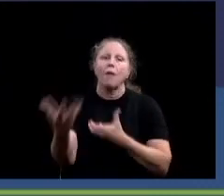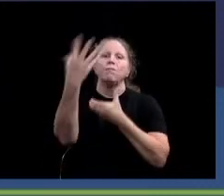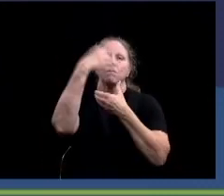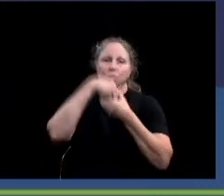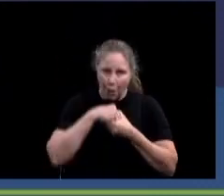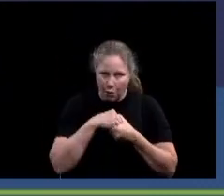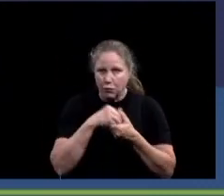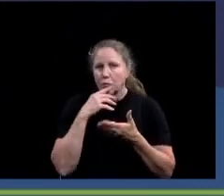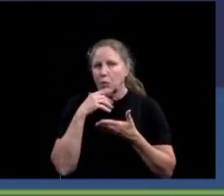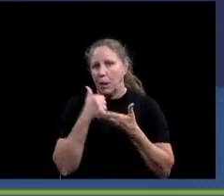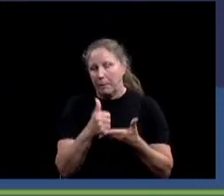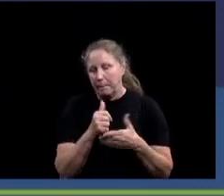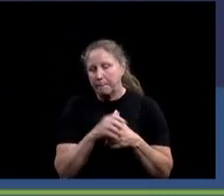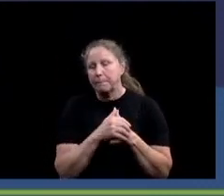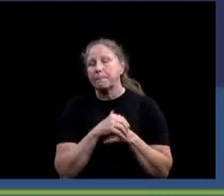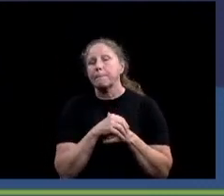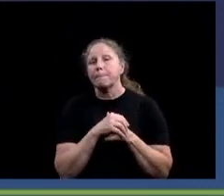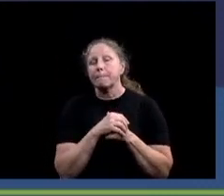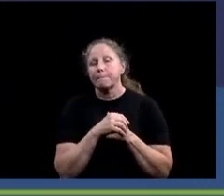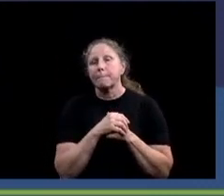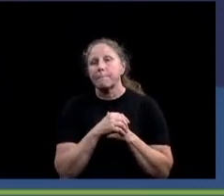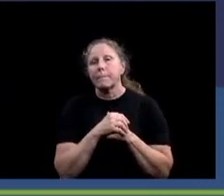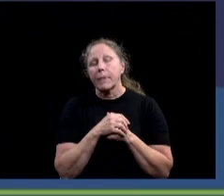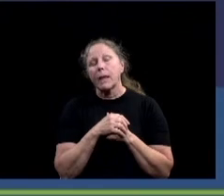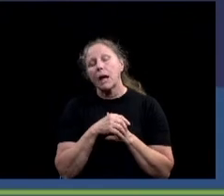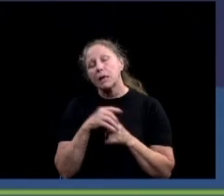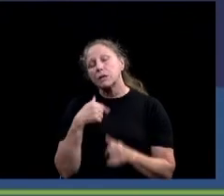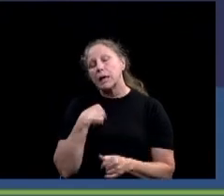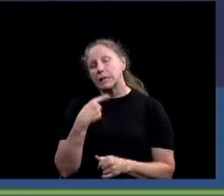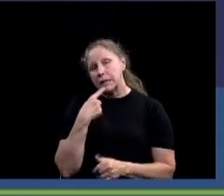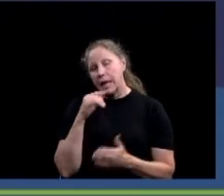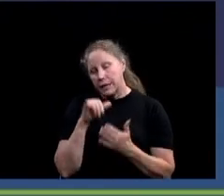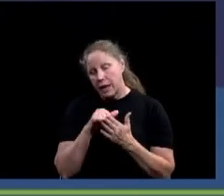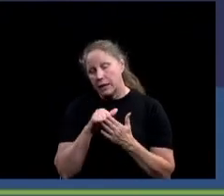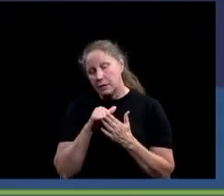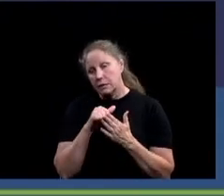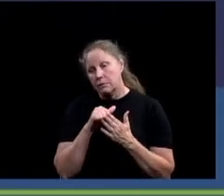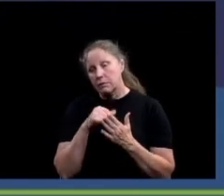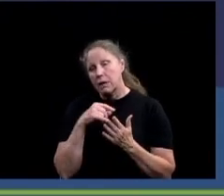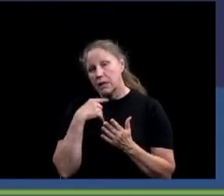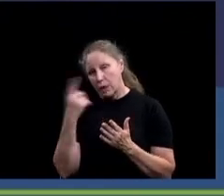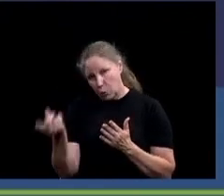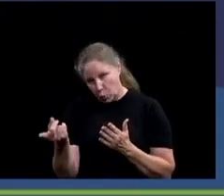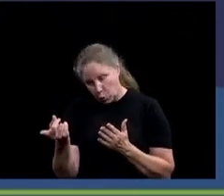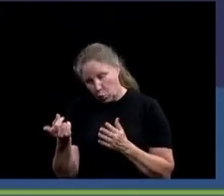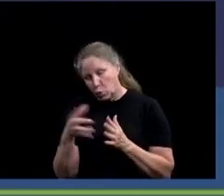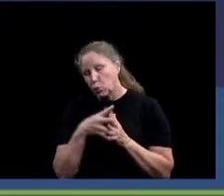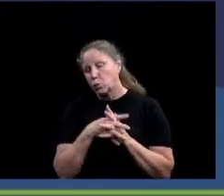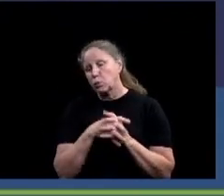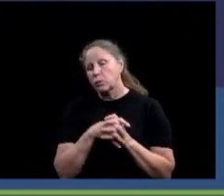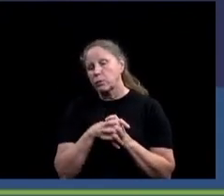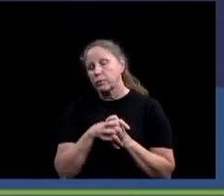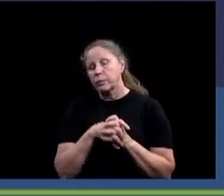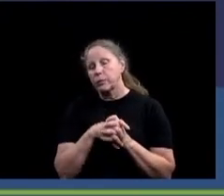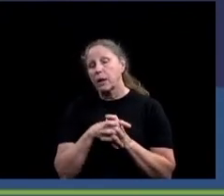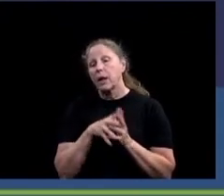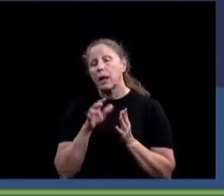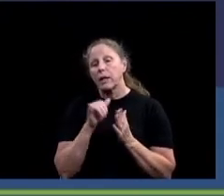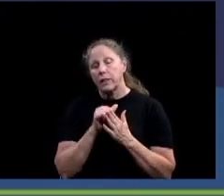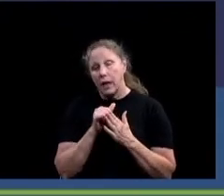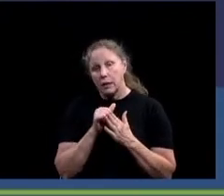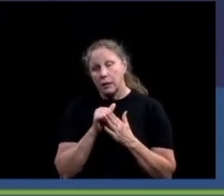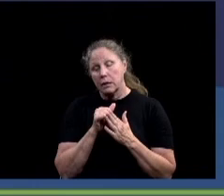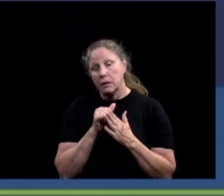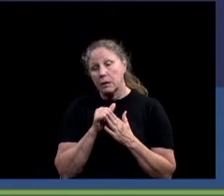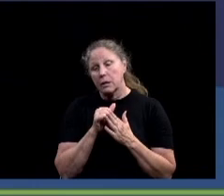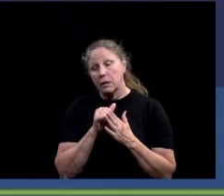I say all that to say, I am going to continue to ask that, from a city management perspective, we